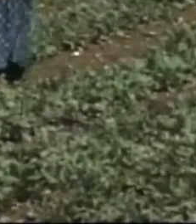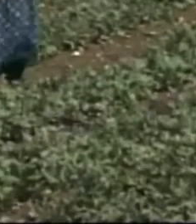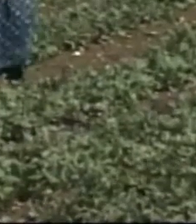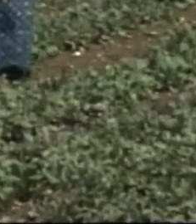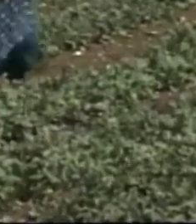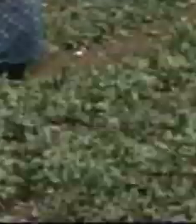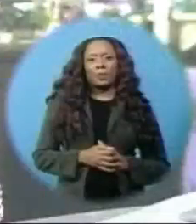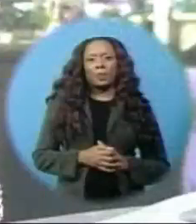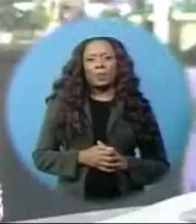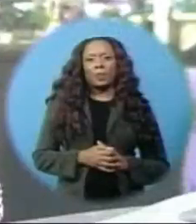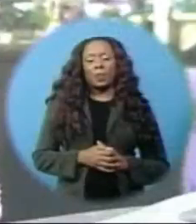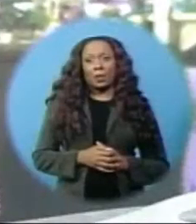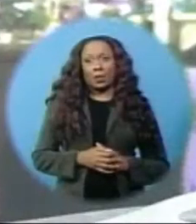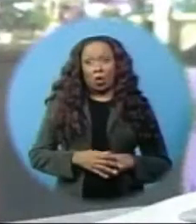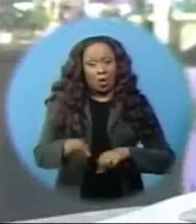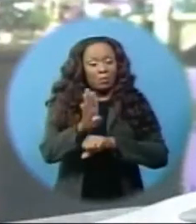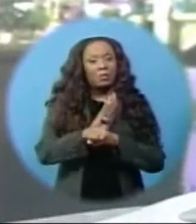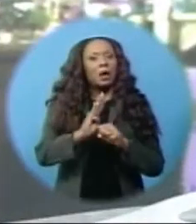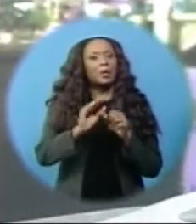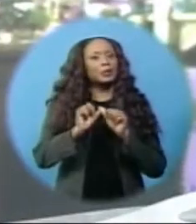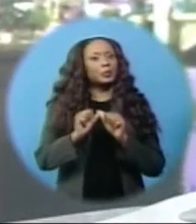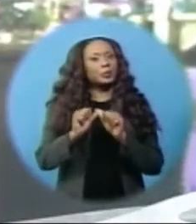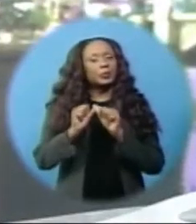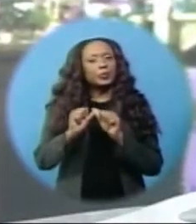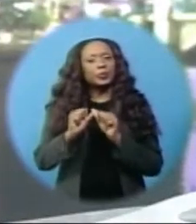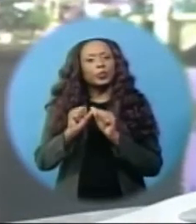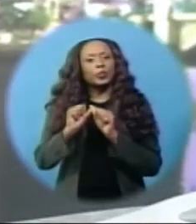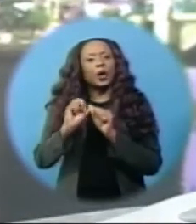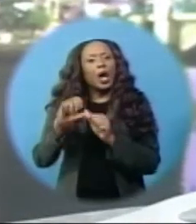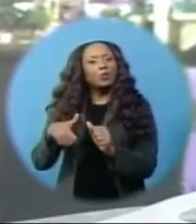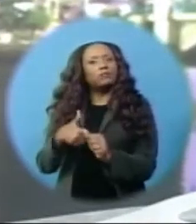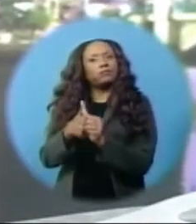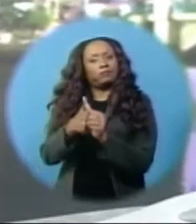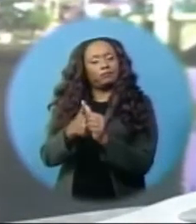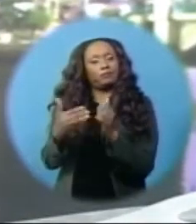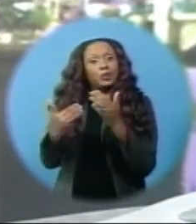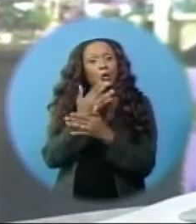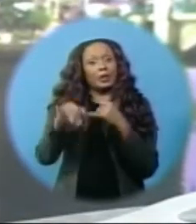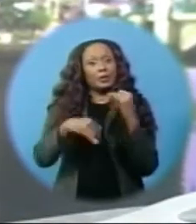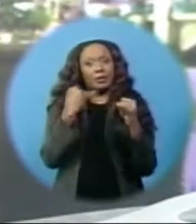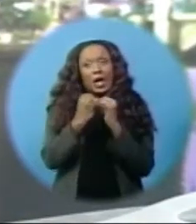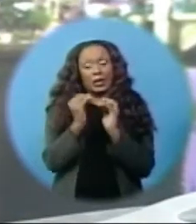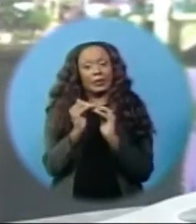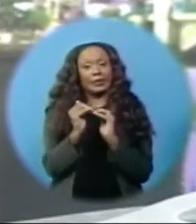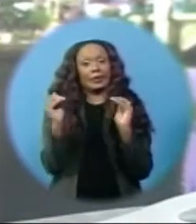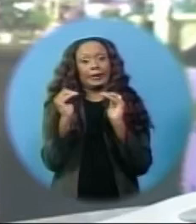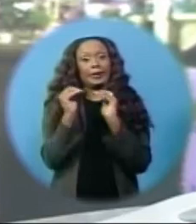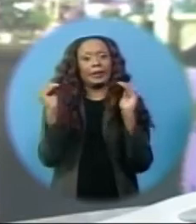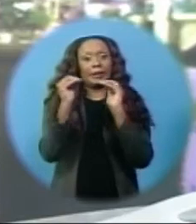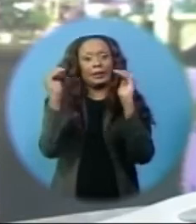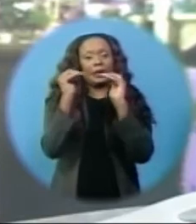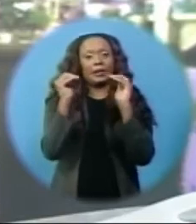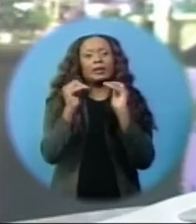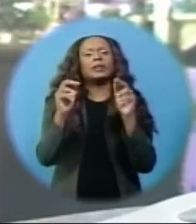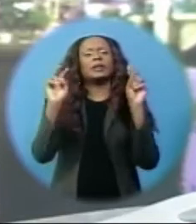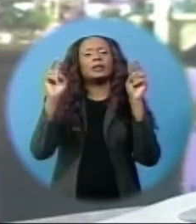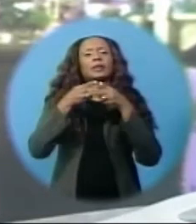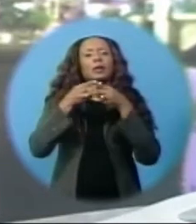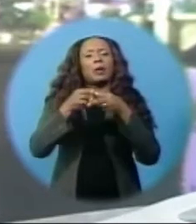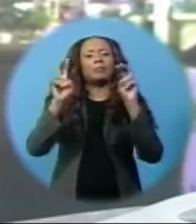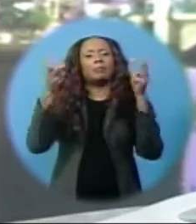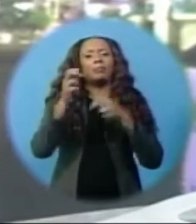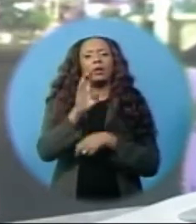News. Barbados remains committed to the new international standards referred to as the BEPS Treaty and